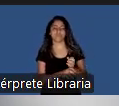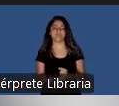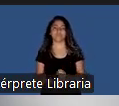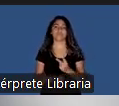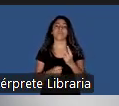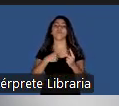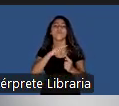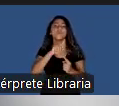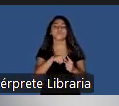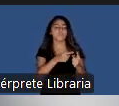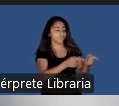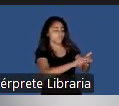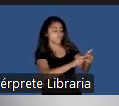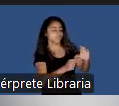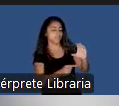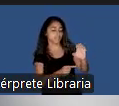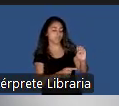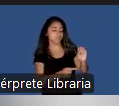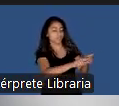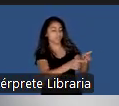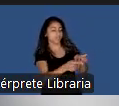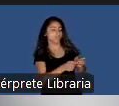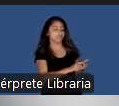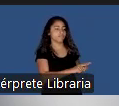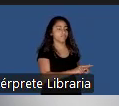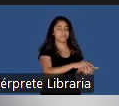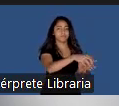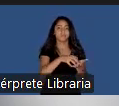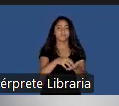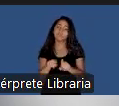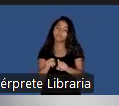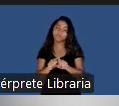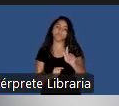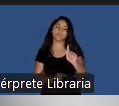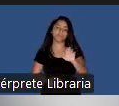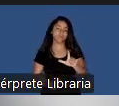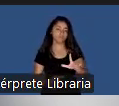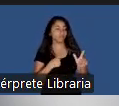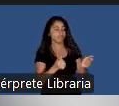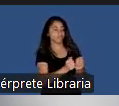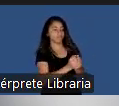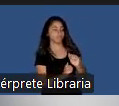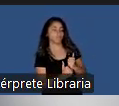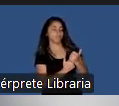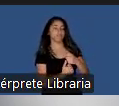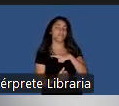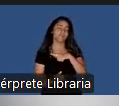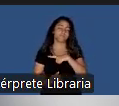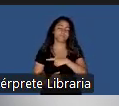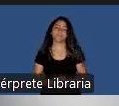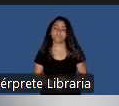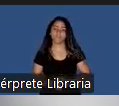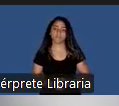role. I'll be working with the CEOs of the different companies of the group, including Gabriel, giving him all the